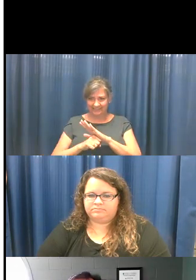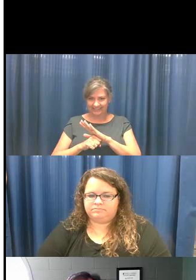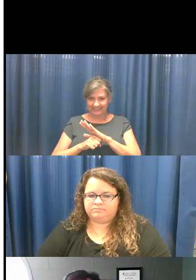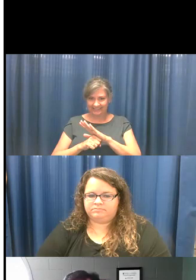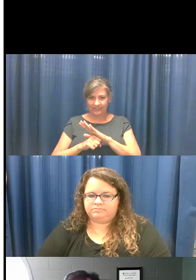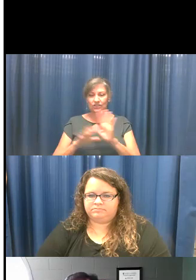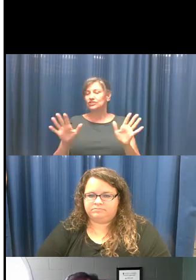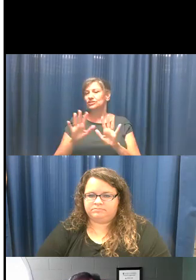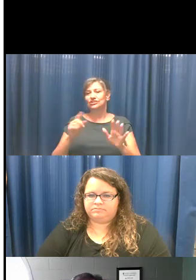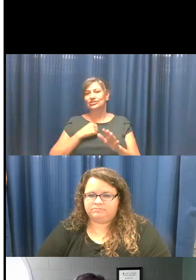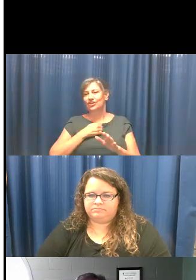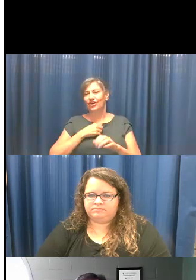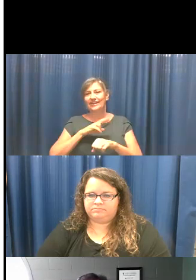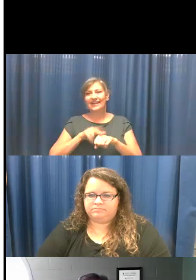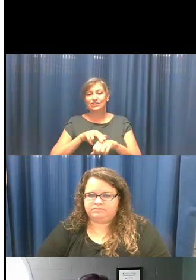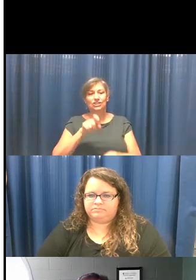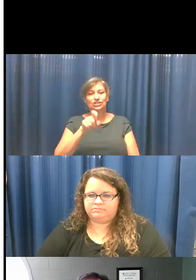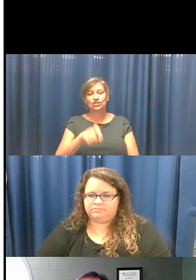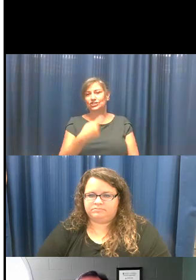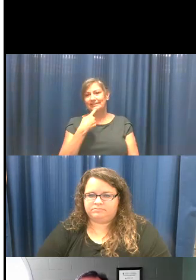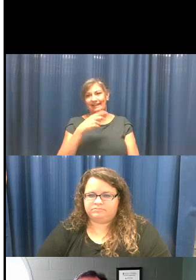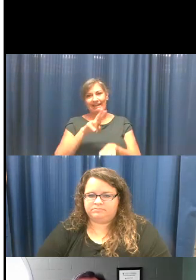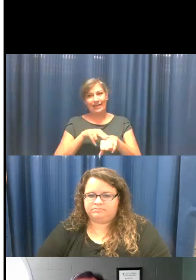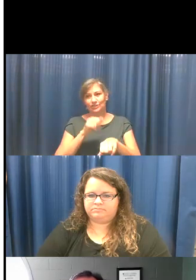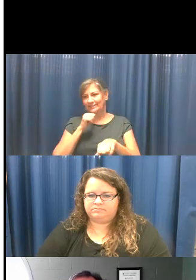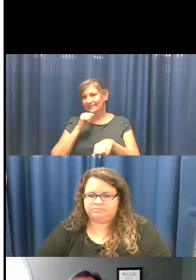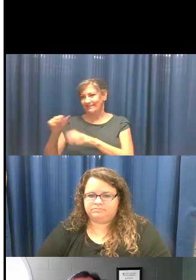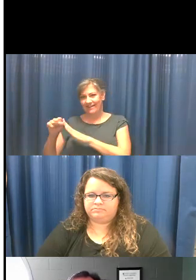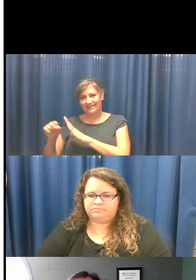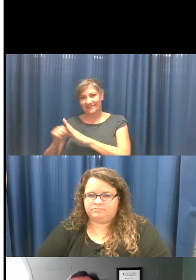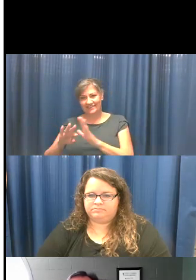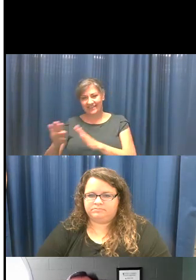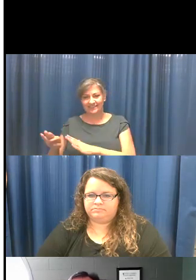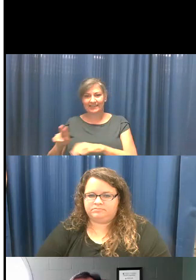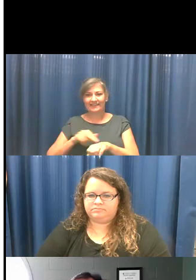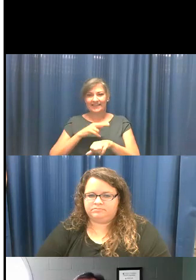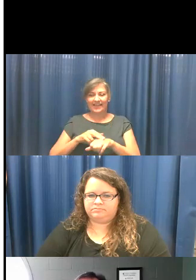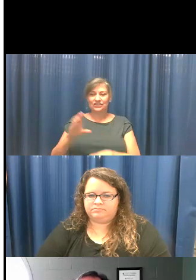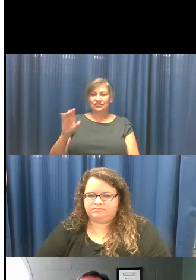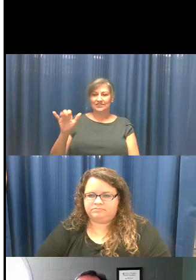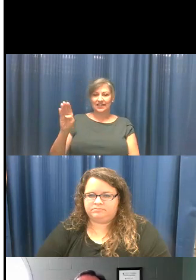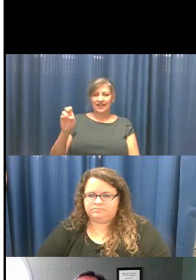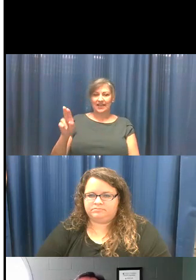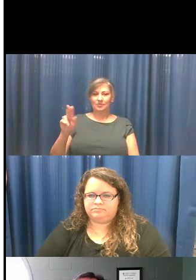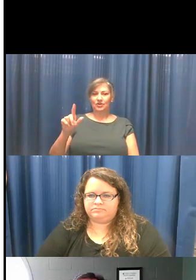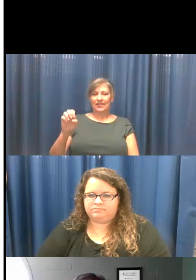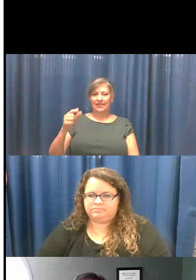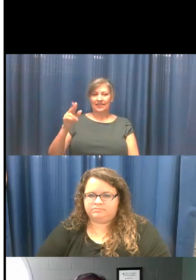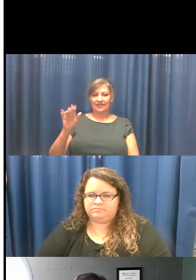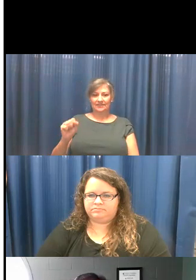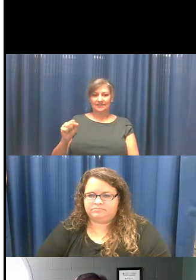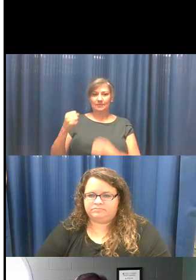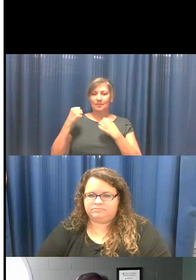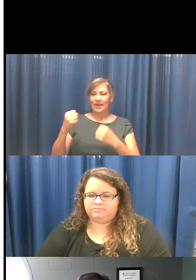32nd nationally. I'm sorry, that should say nationally. In the National Cyber League's Power Ranking. 32nd might not sound